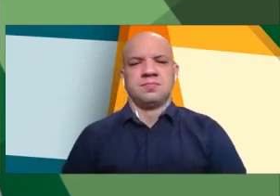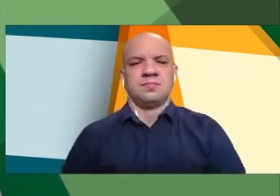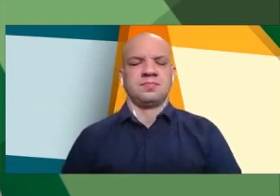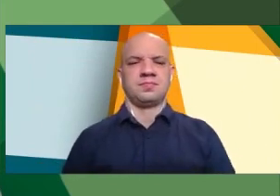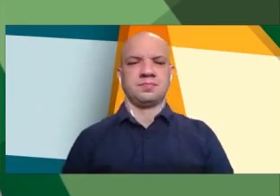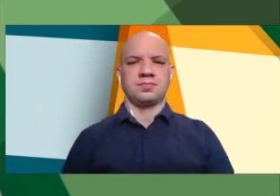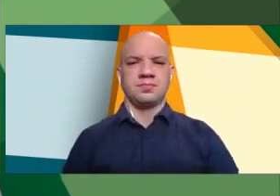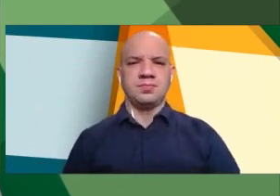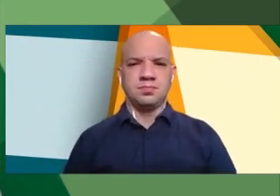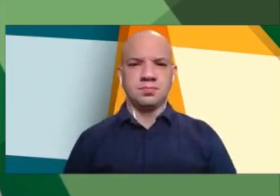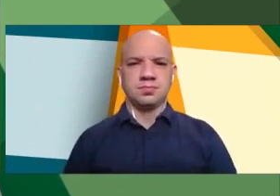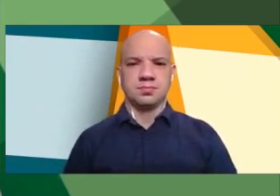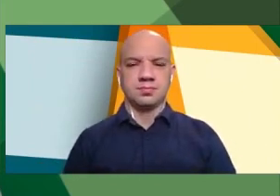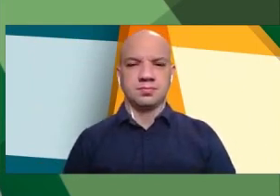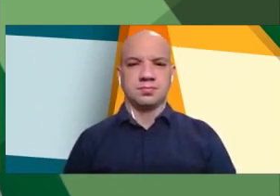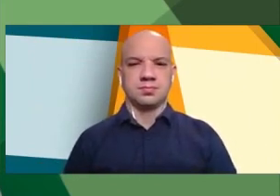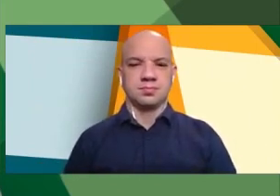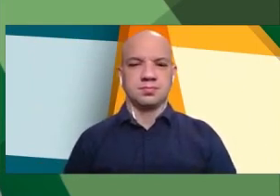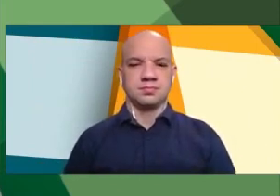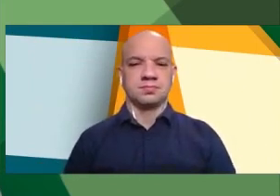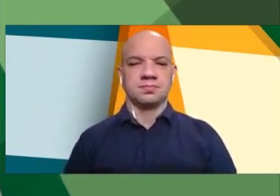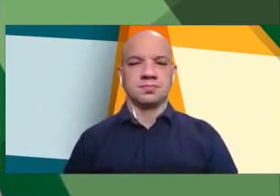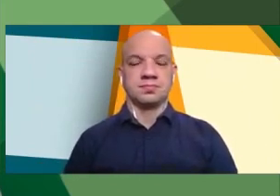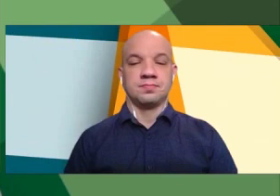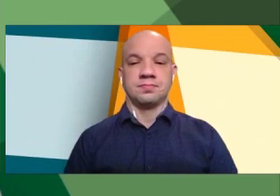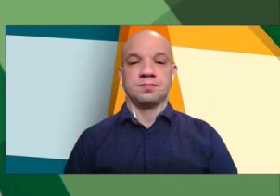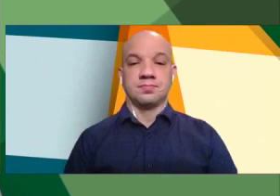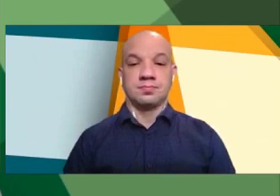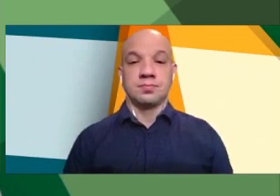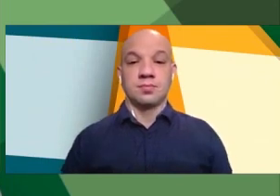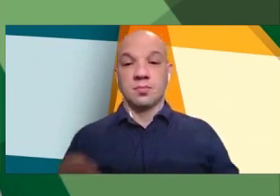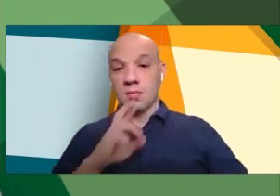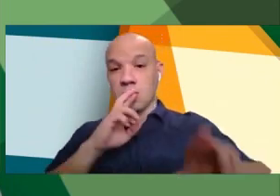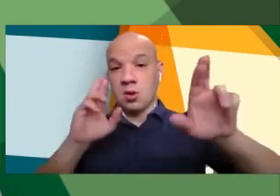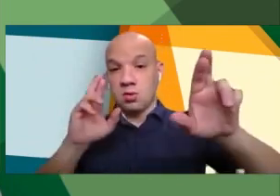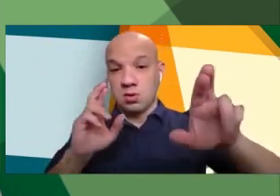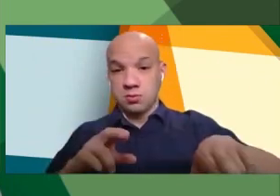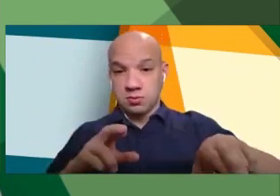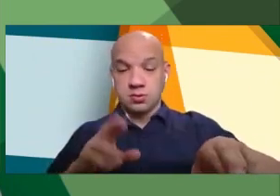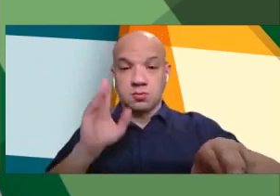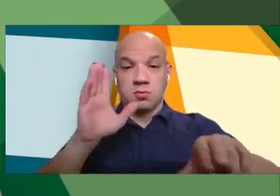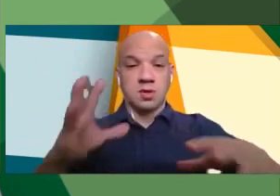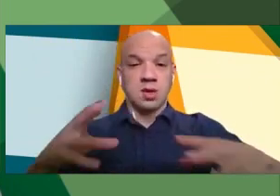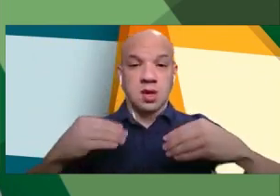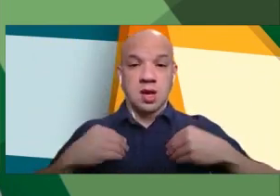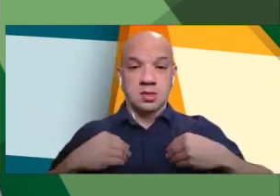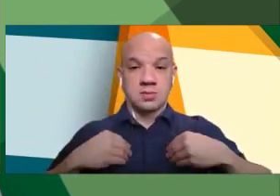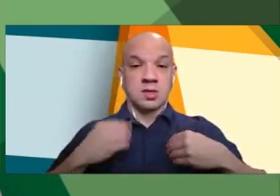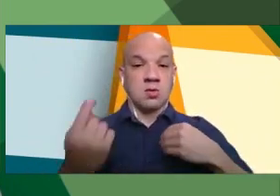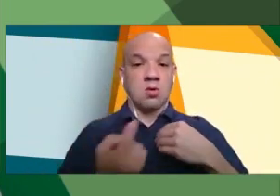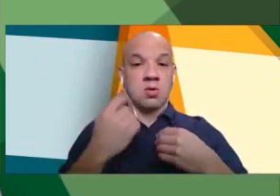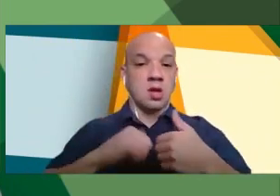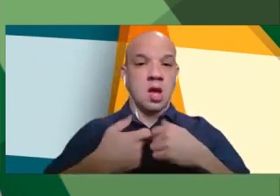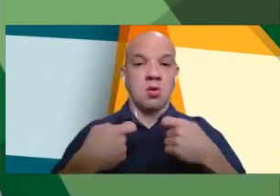conditions that we are, confronting right now. So responses will only be accepted by electronic means. In